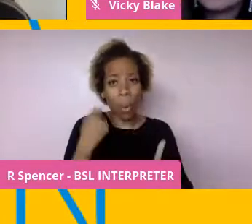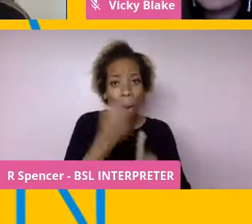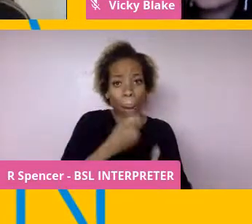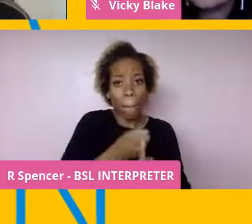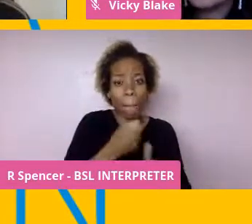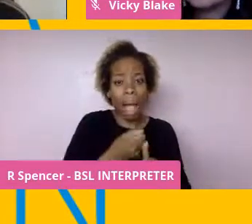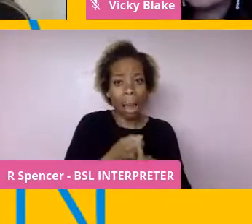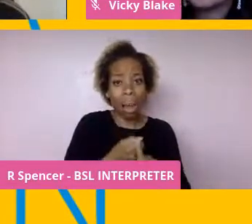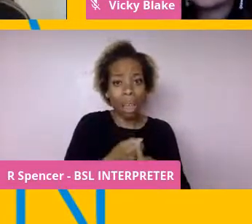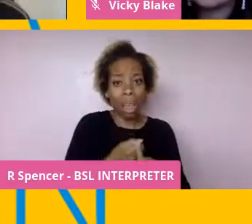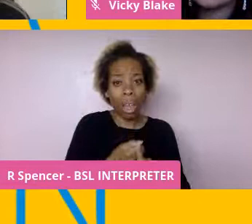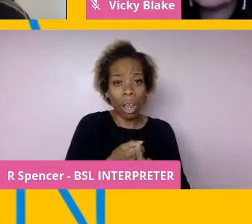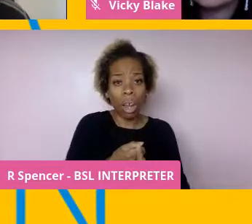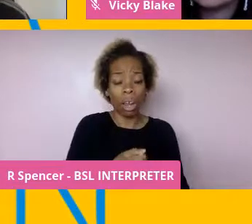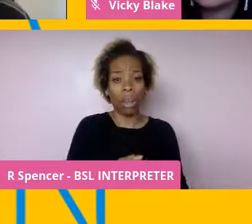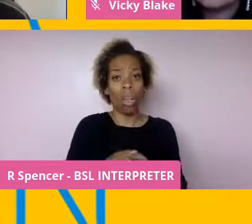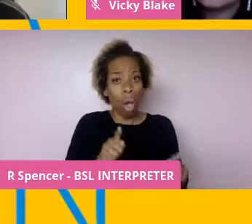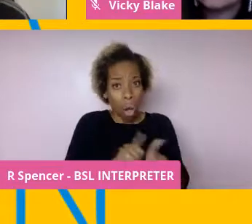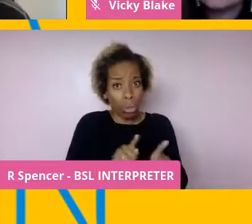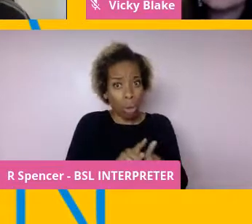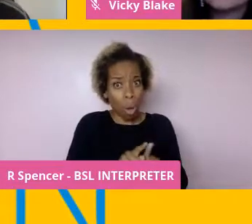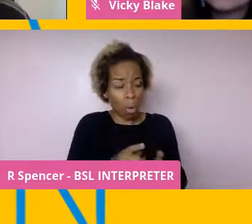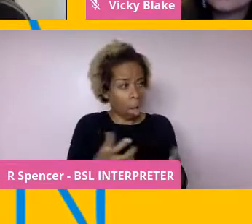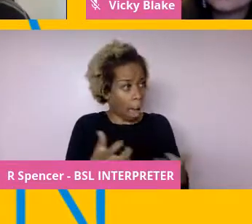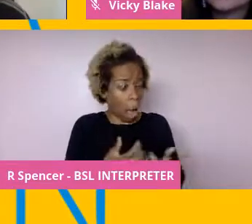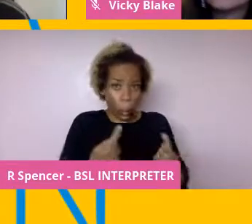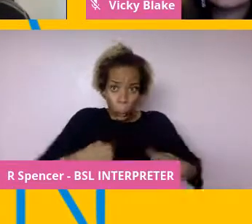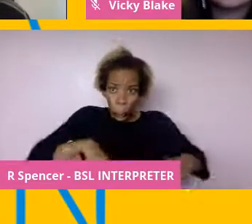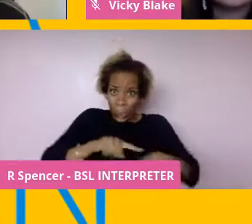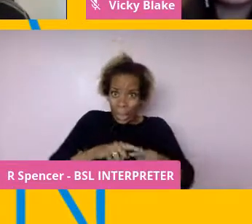we support elsewhere also, and put in,